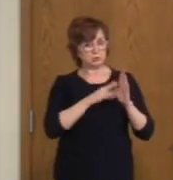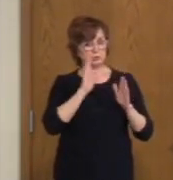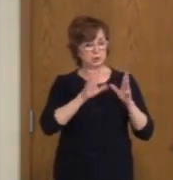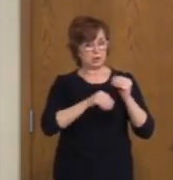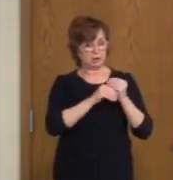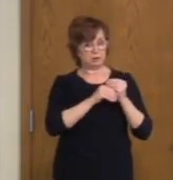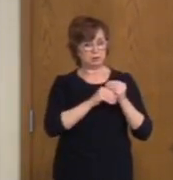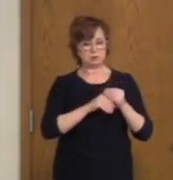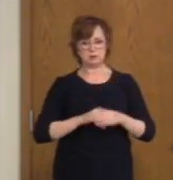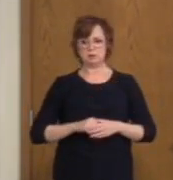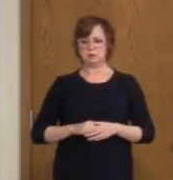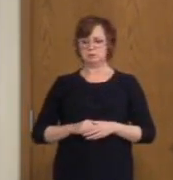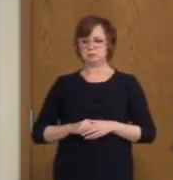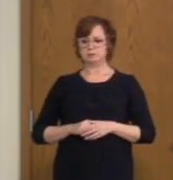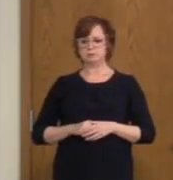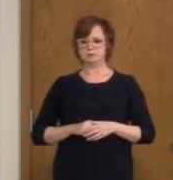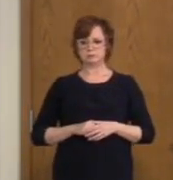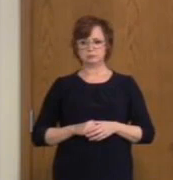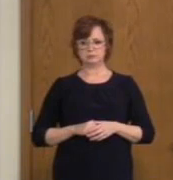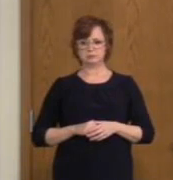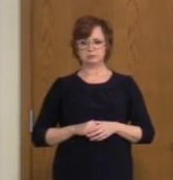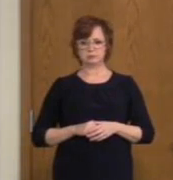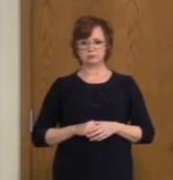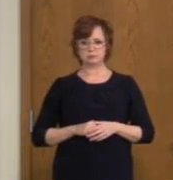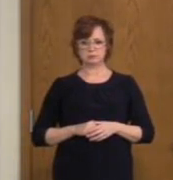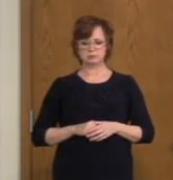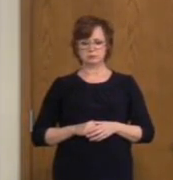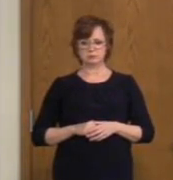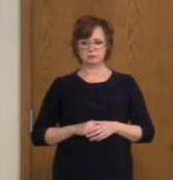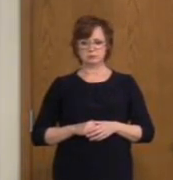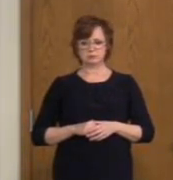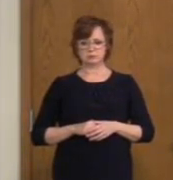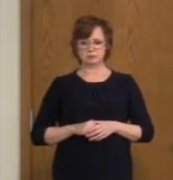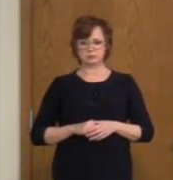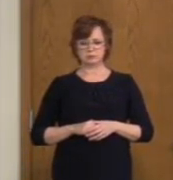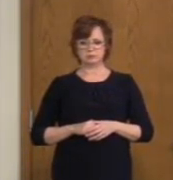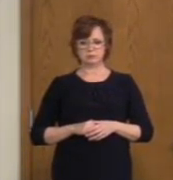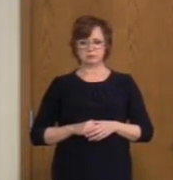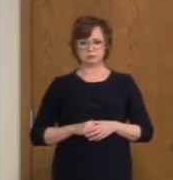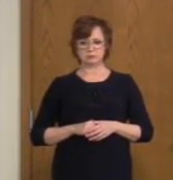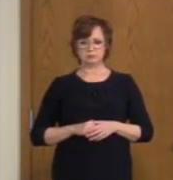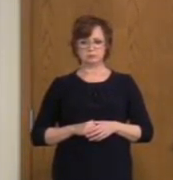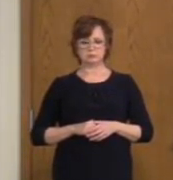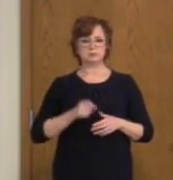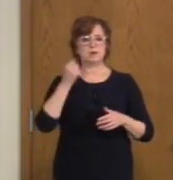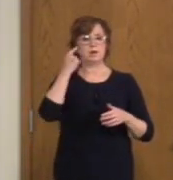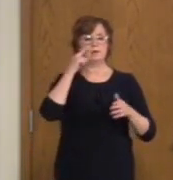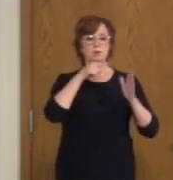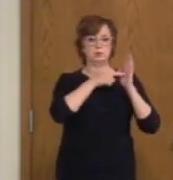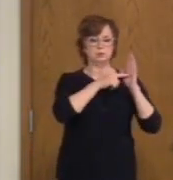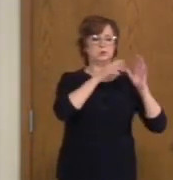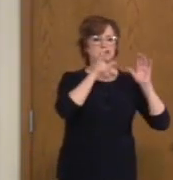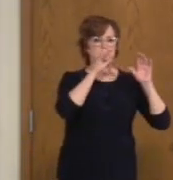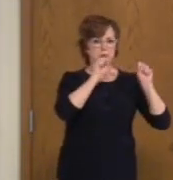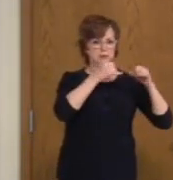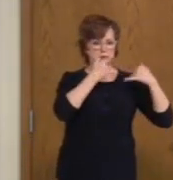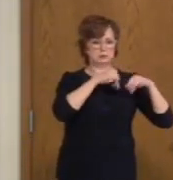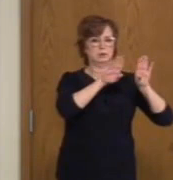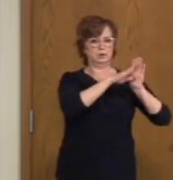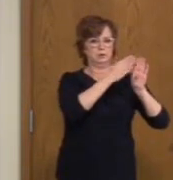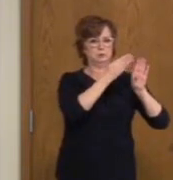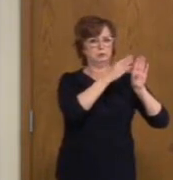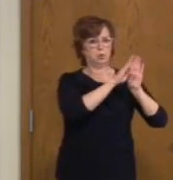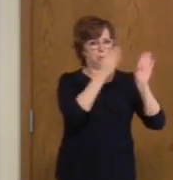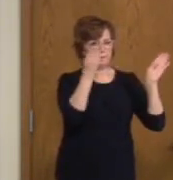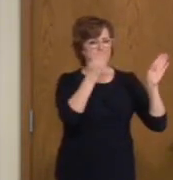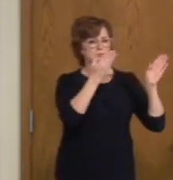So obviously there are still some venues where you can, for example, go to a gym. There's very